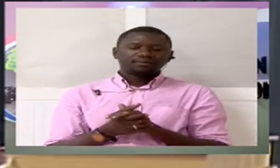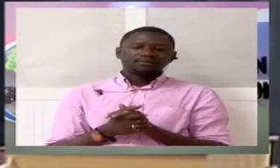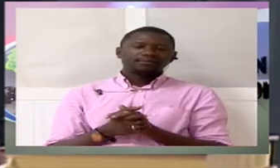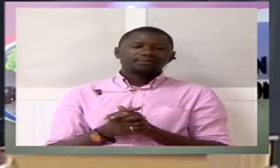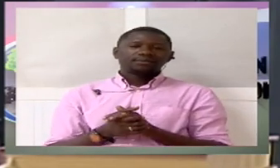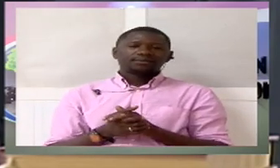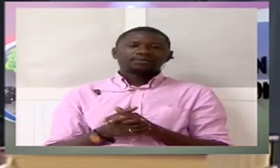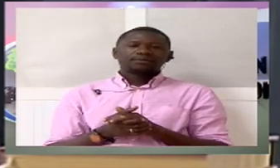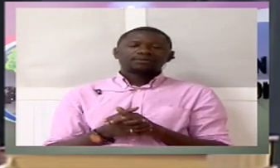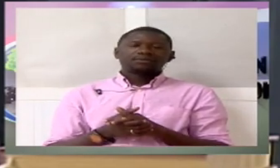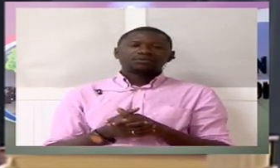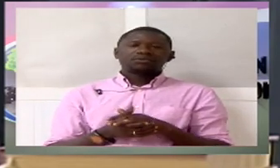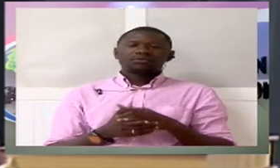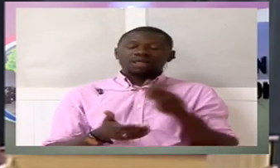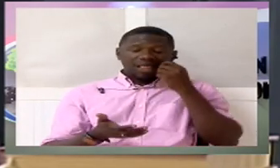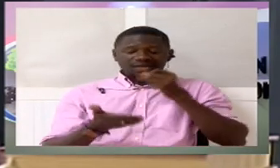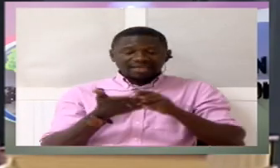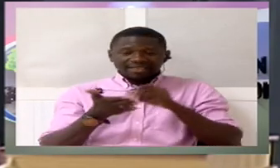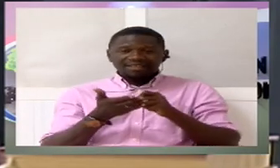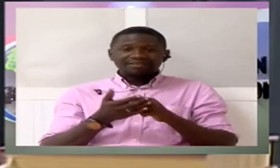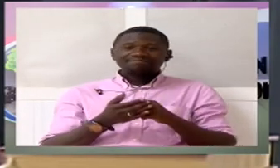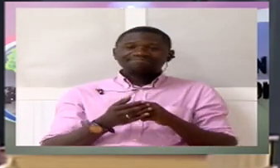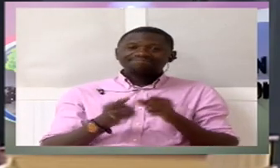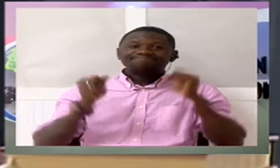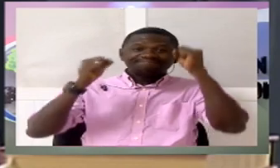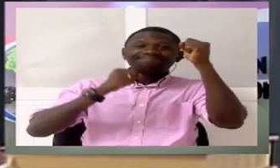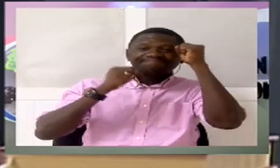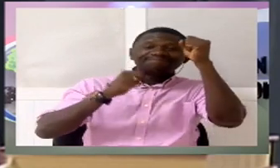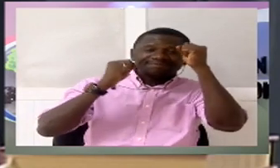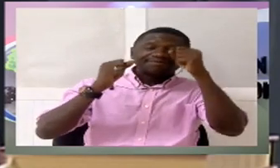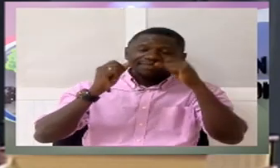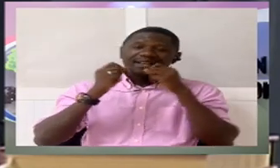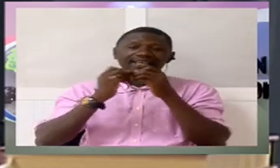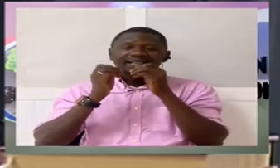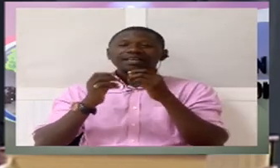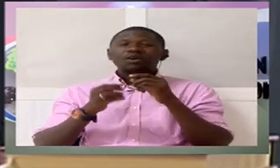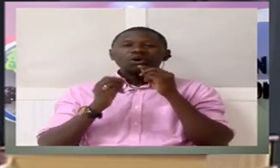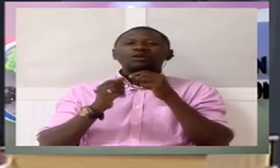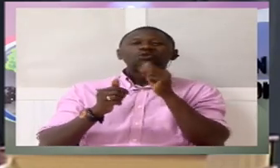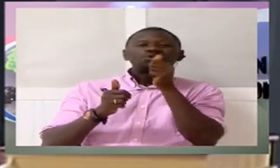language. So we wrote to him, we praised him, told him things.